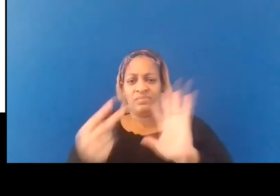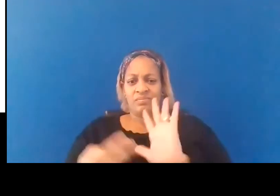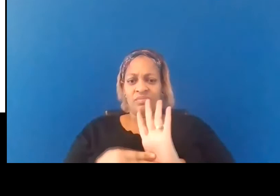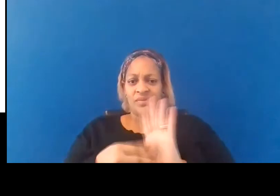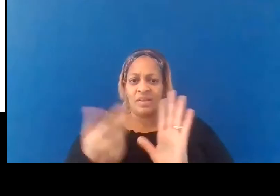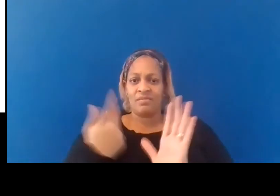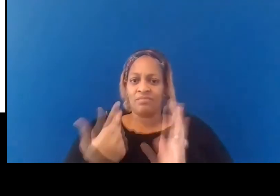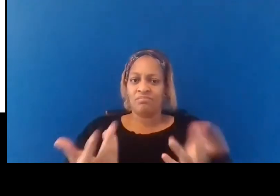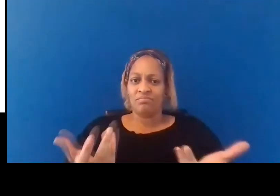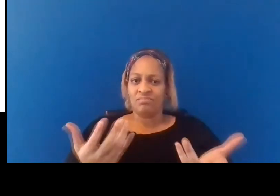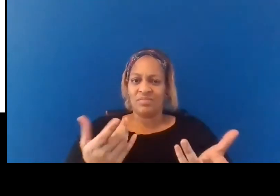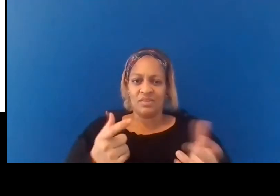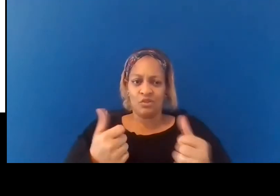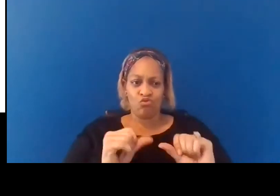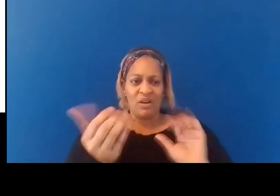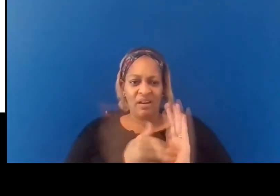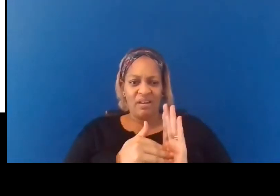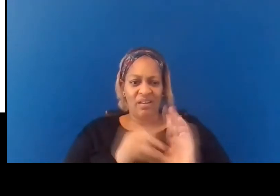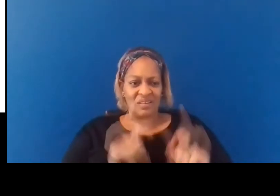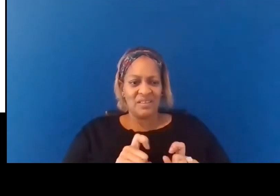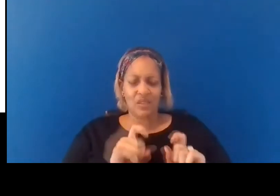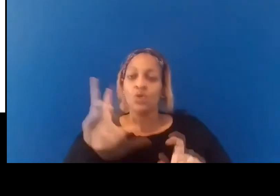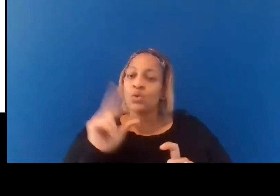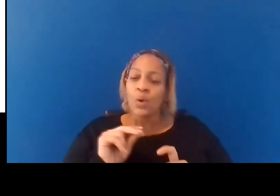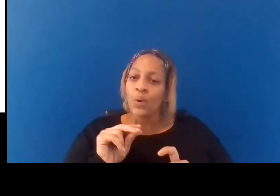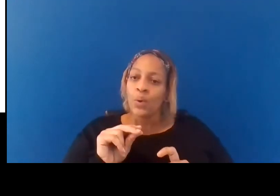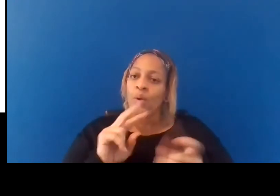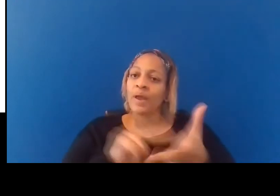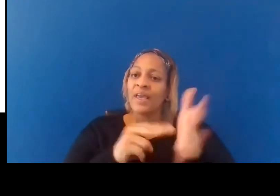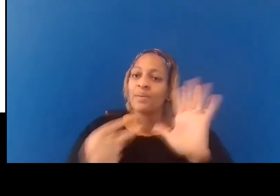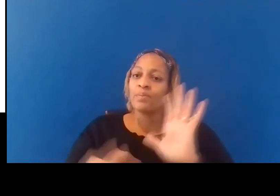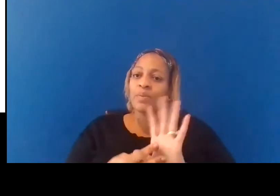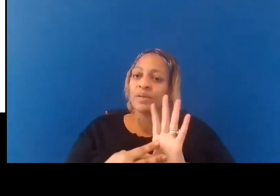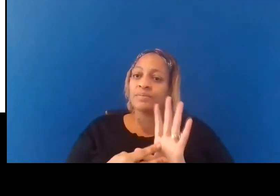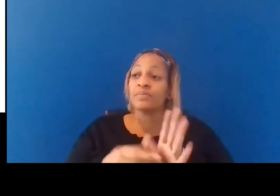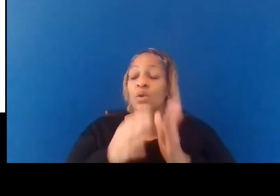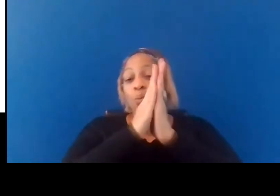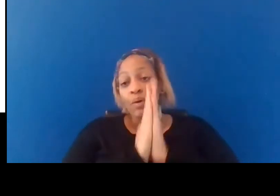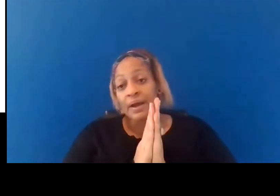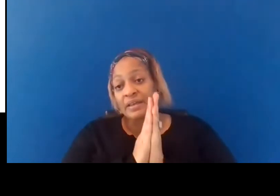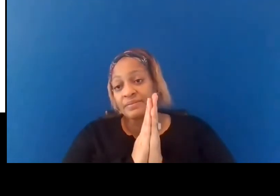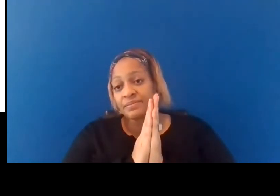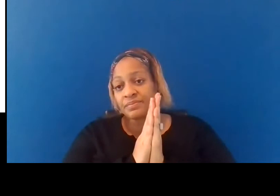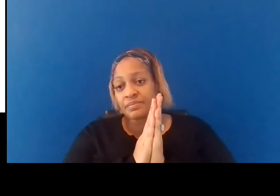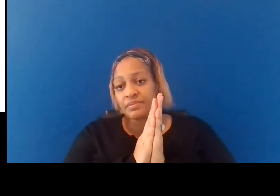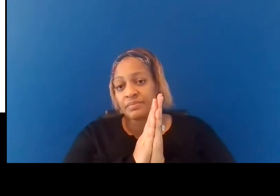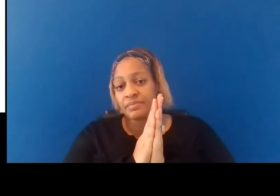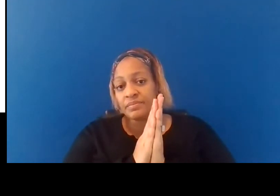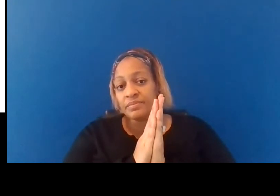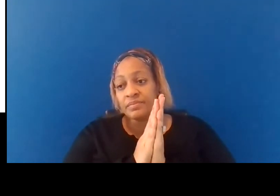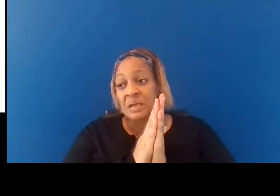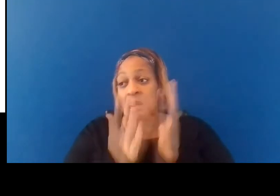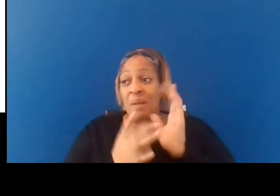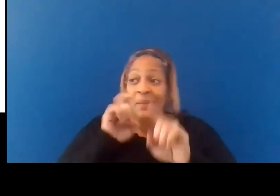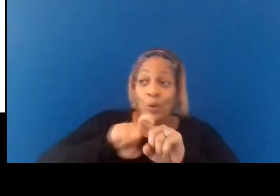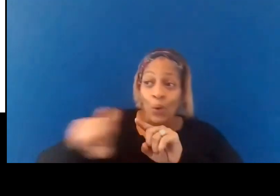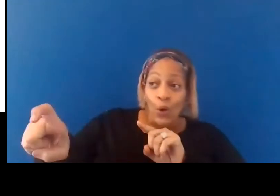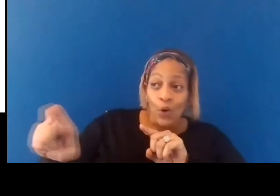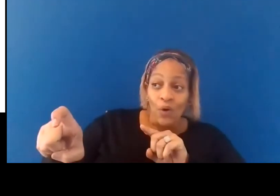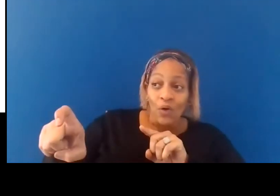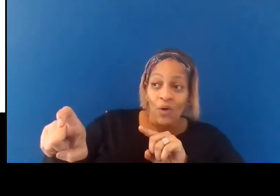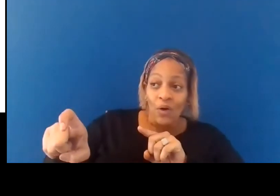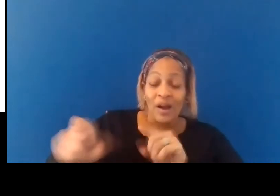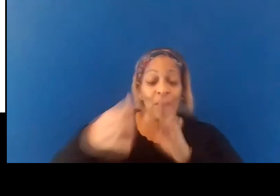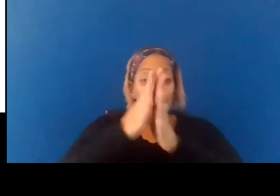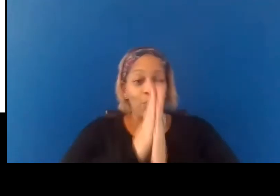to treat again. No, move your feet might mean pray and make a phone call,